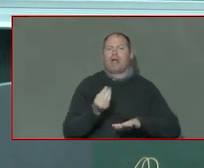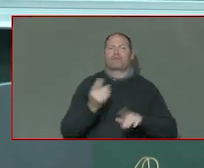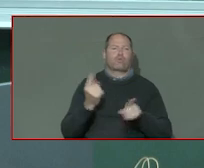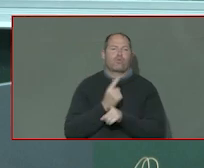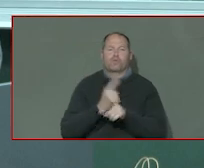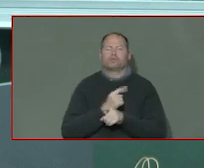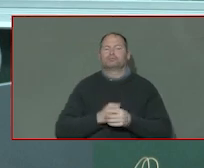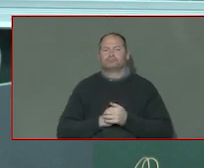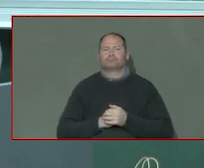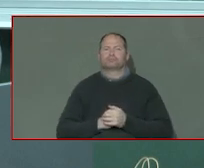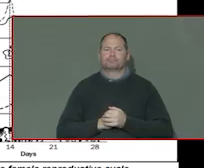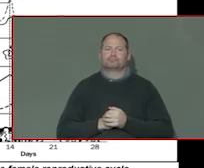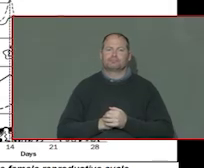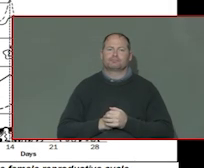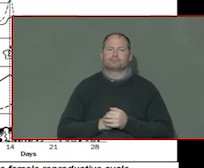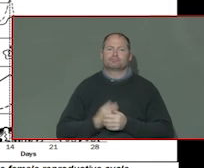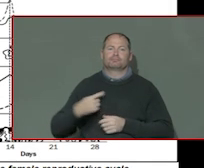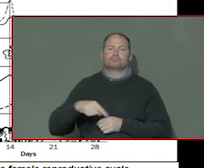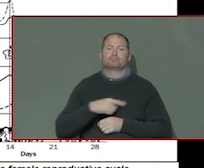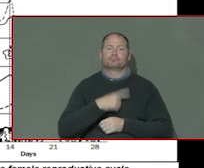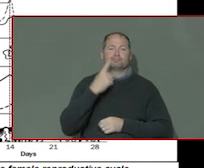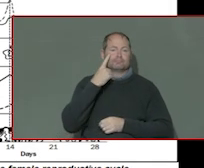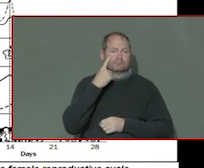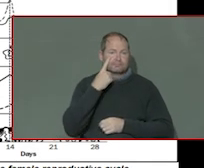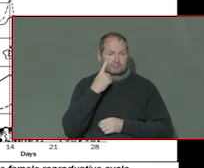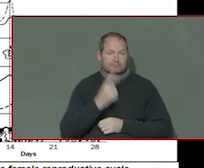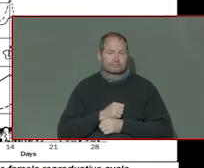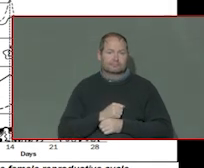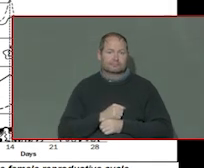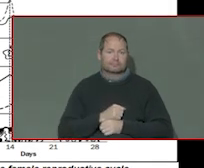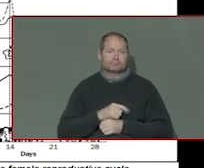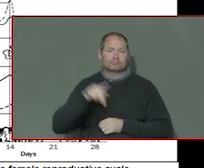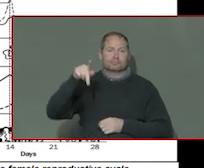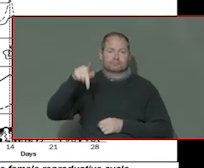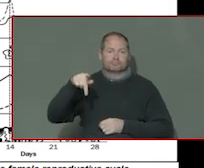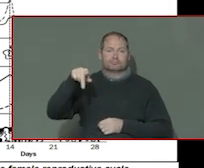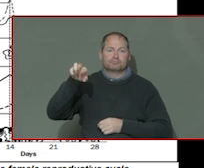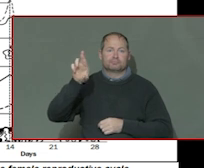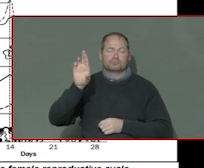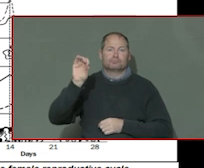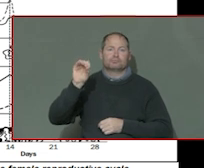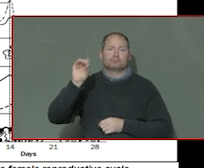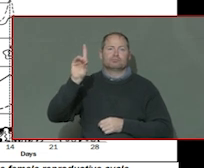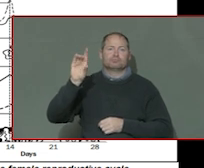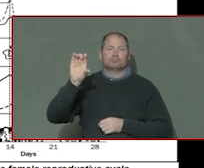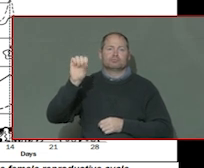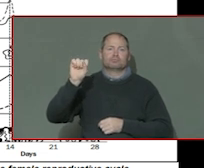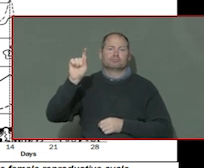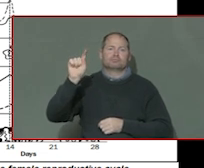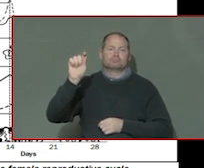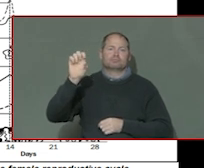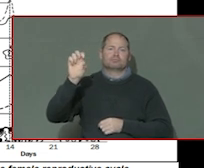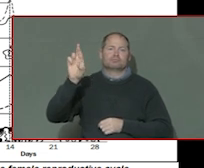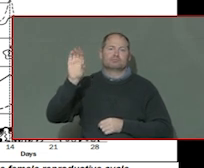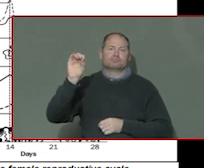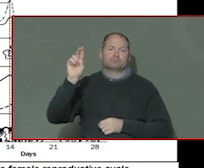So the moment we see something like progesterone, we must state in our answers that it